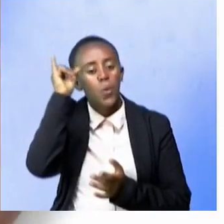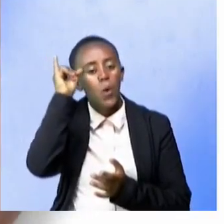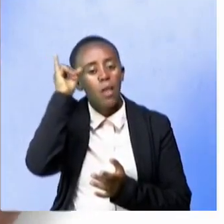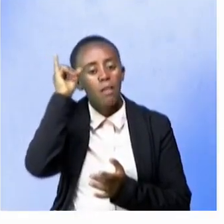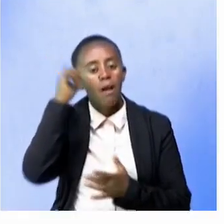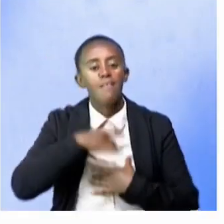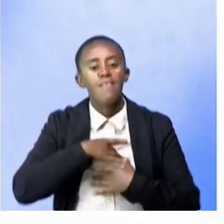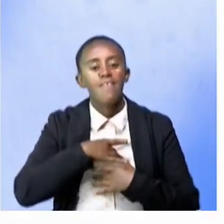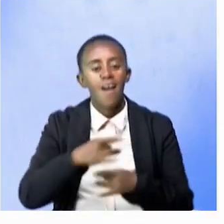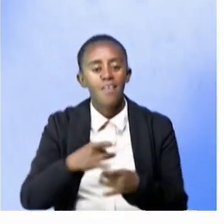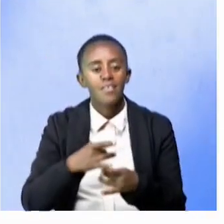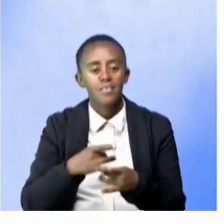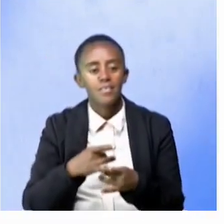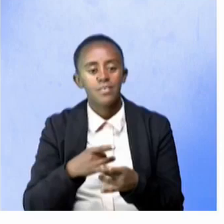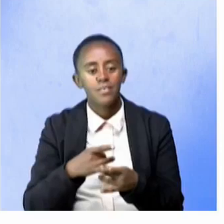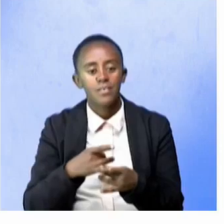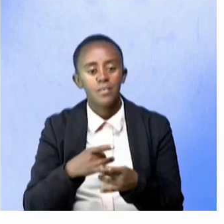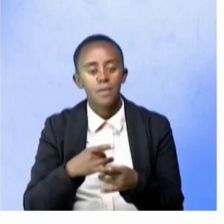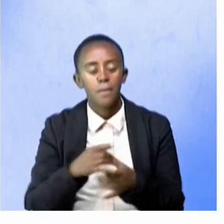likes